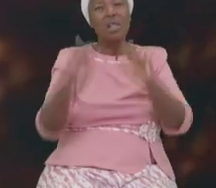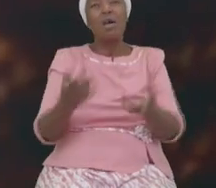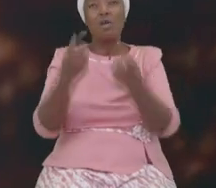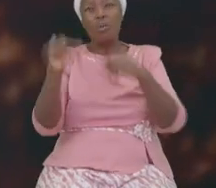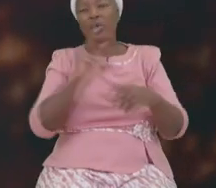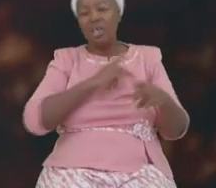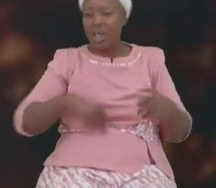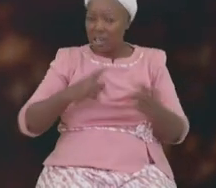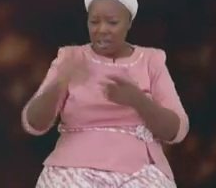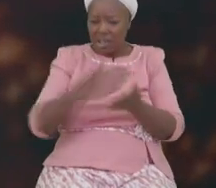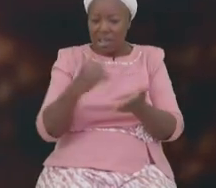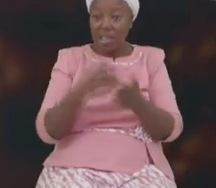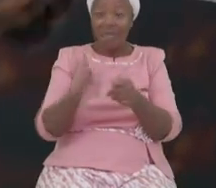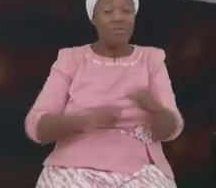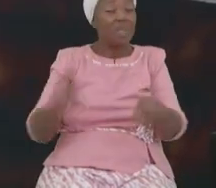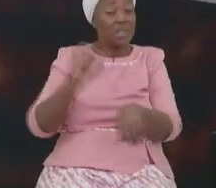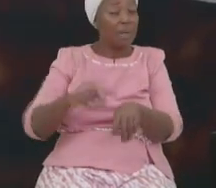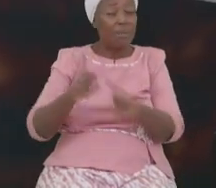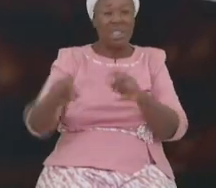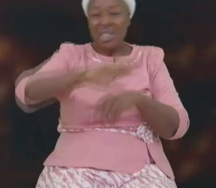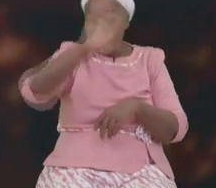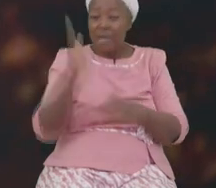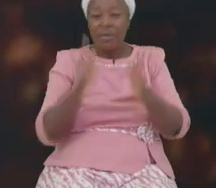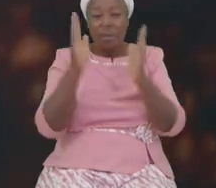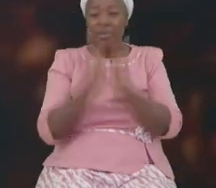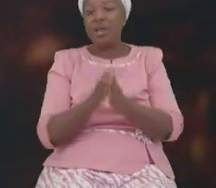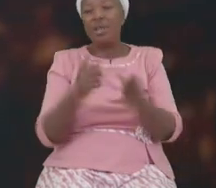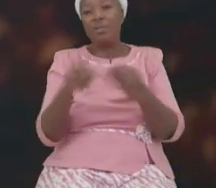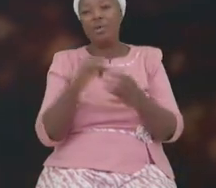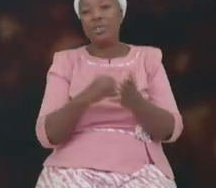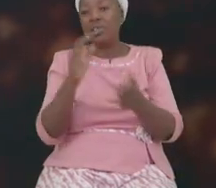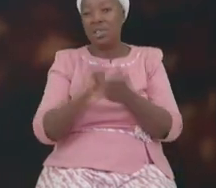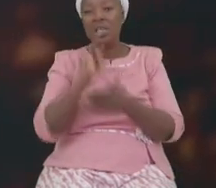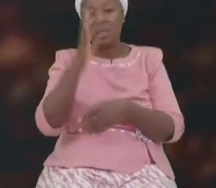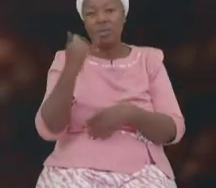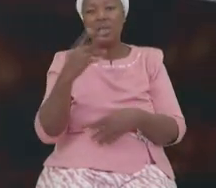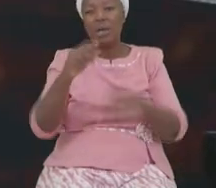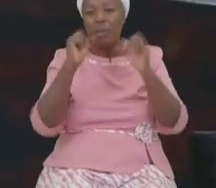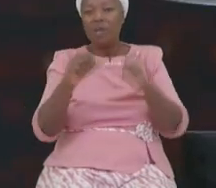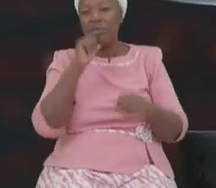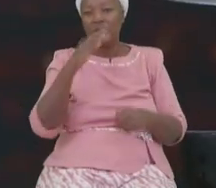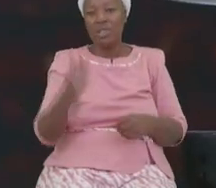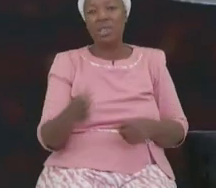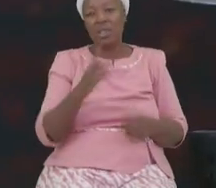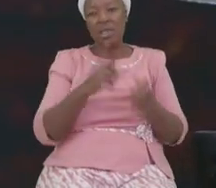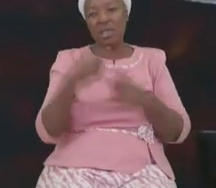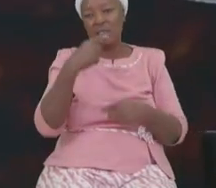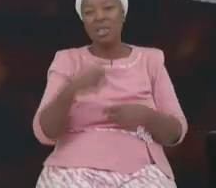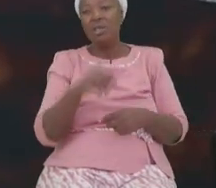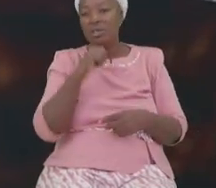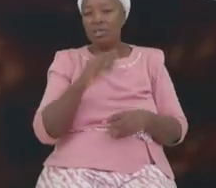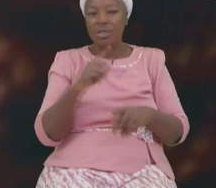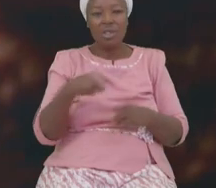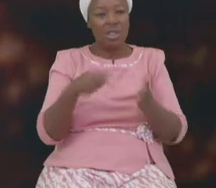they sing it every time, but they never pray about it. That's why the power is not there. He says, thus says the